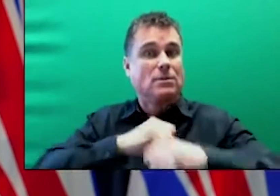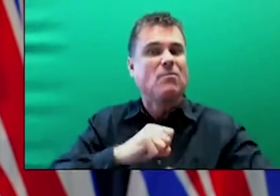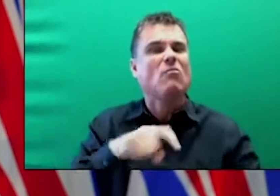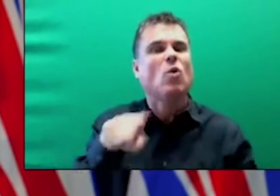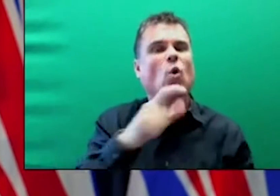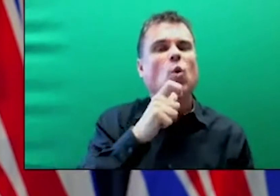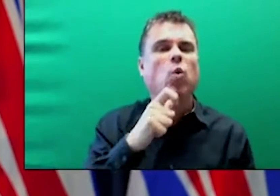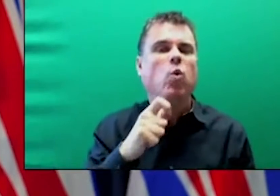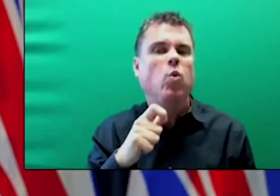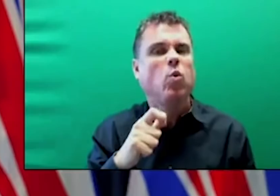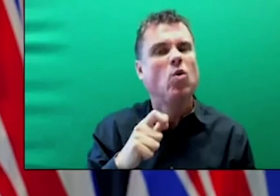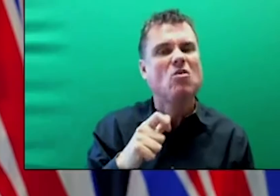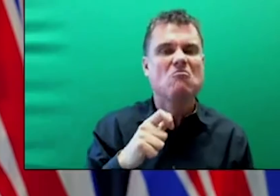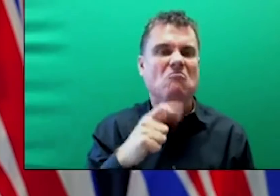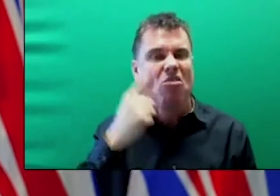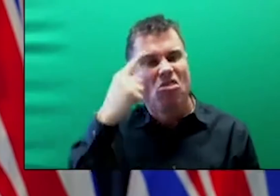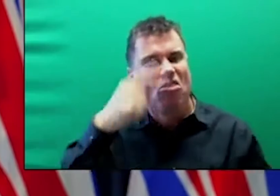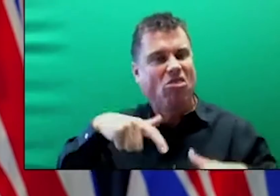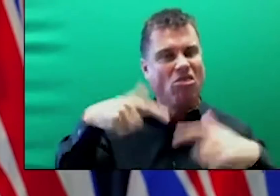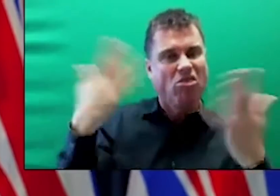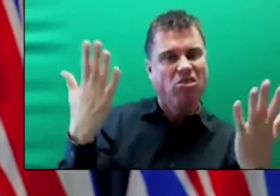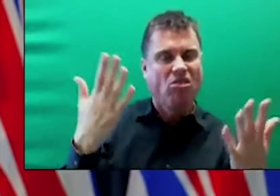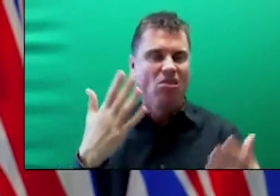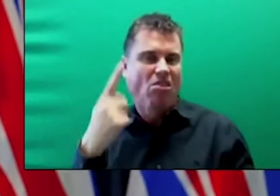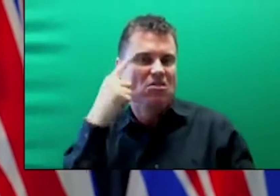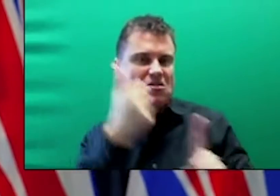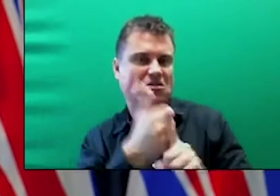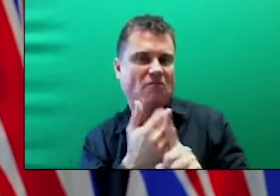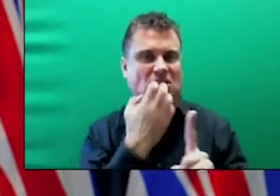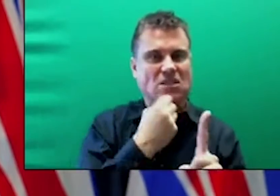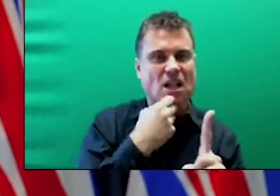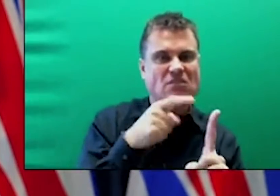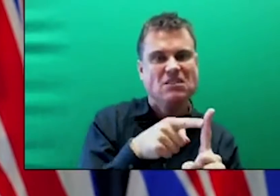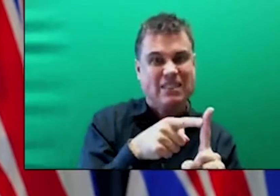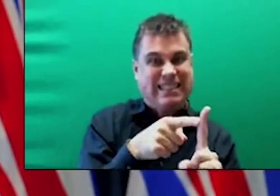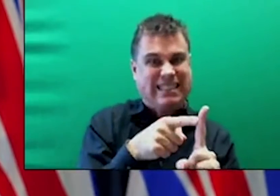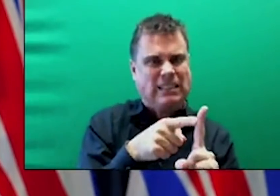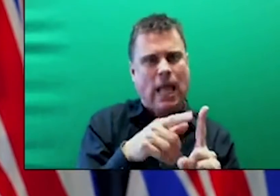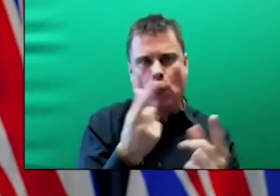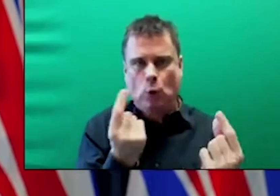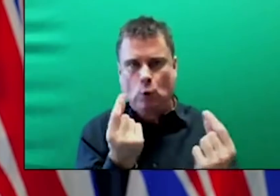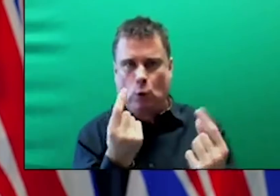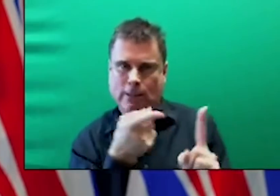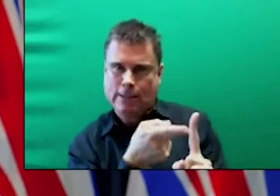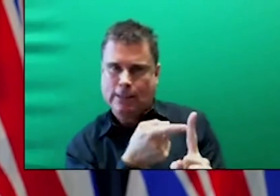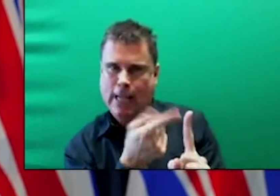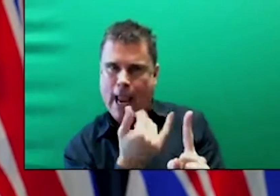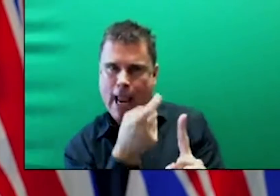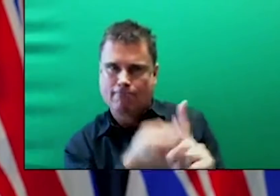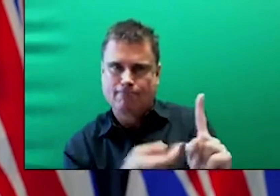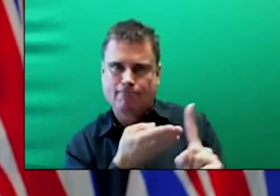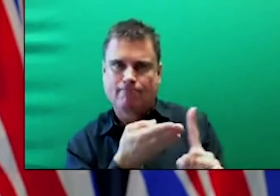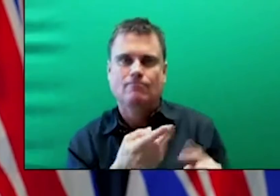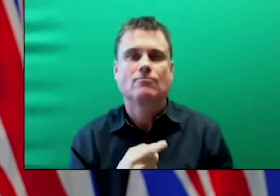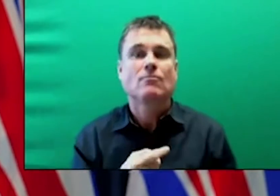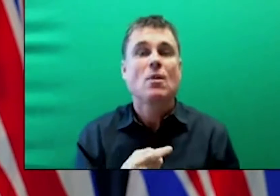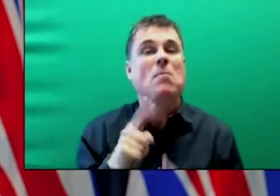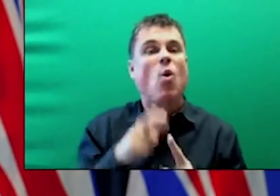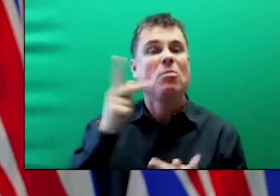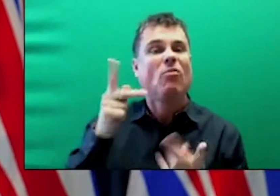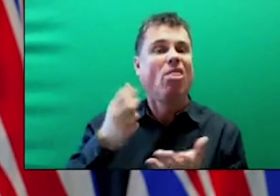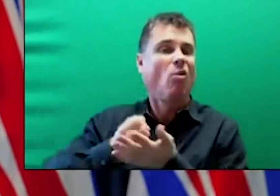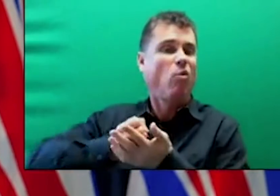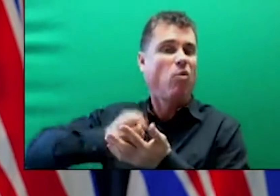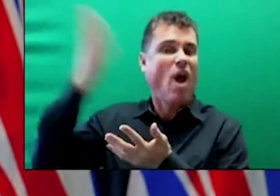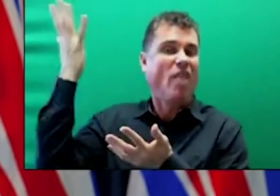that there's no demonstrated risk to the health of British Columbians. But things have changed since that report came down. You've got the arrival of the variants,